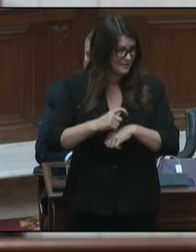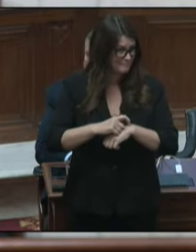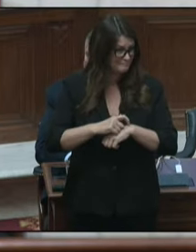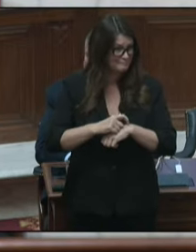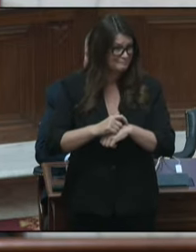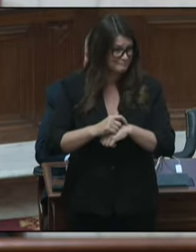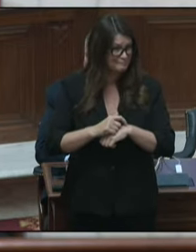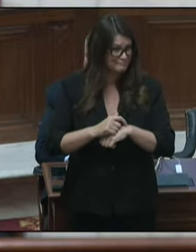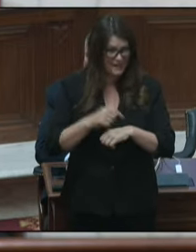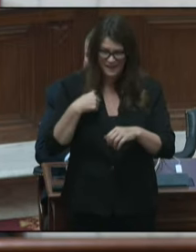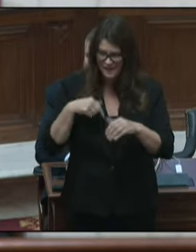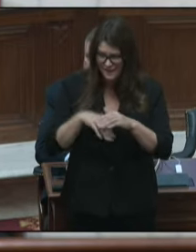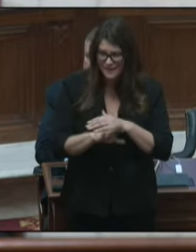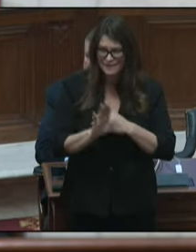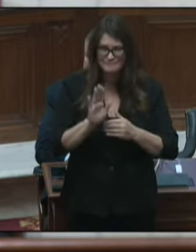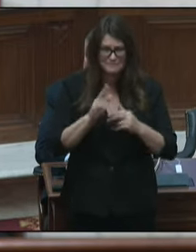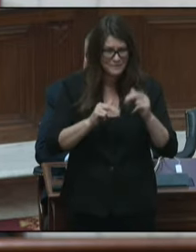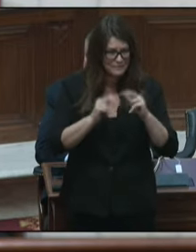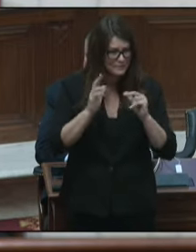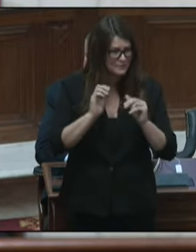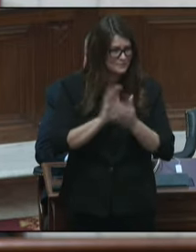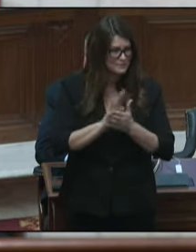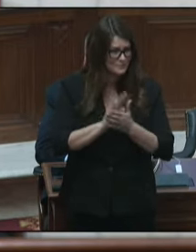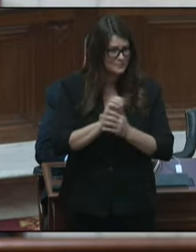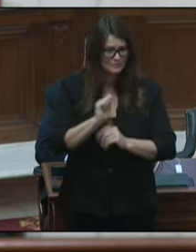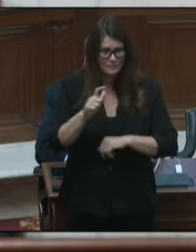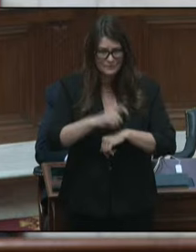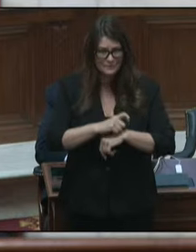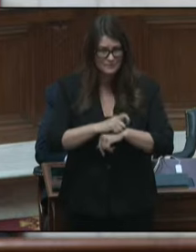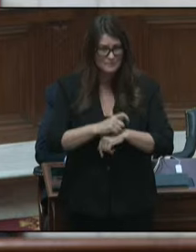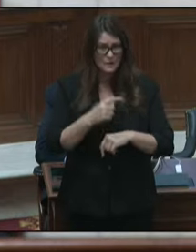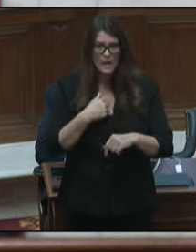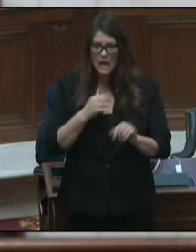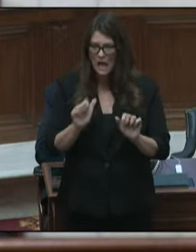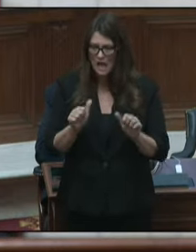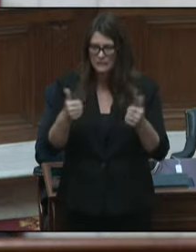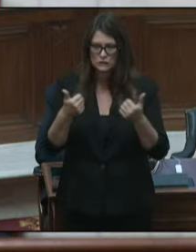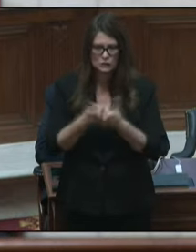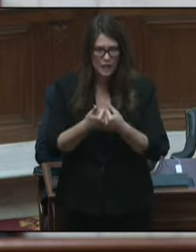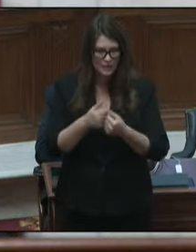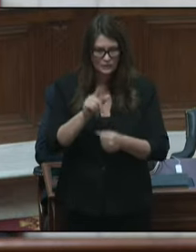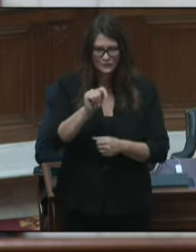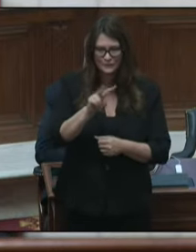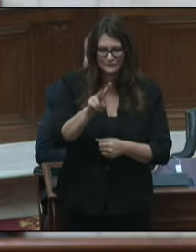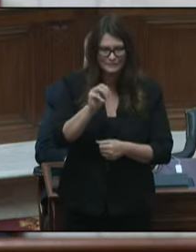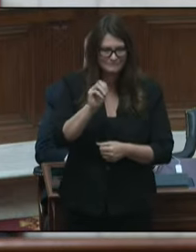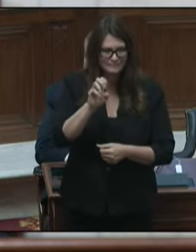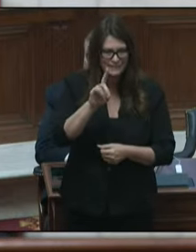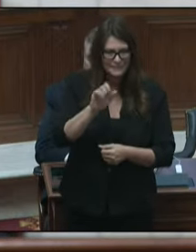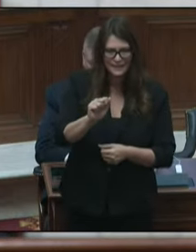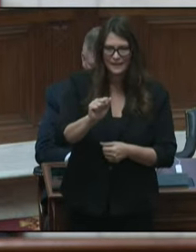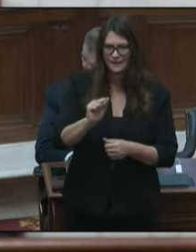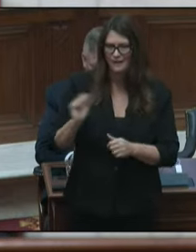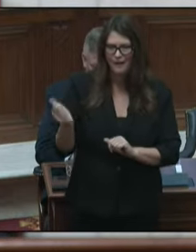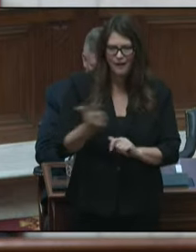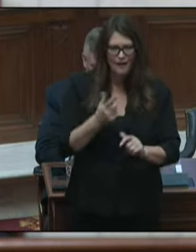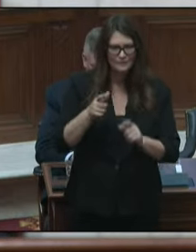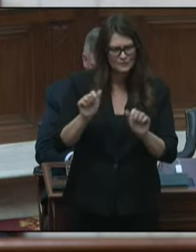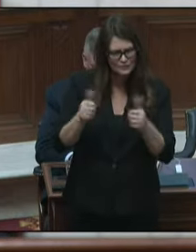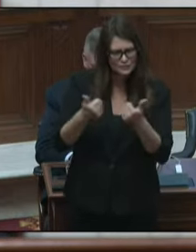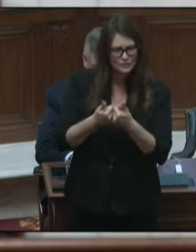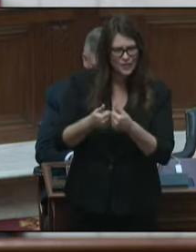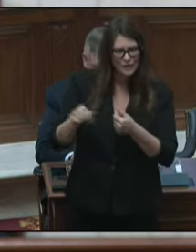time. Why would I tell you anything but the truth? I challenge the media every day, over and over and over and over and